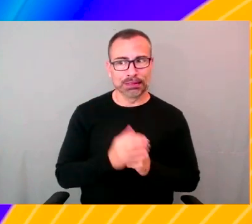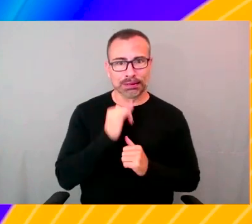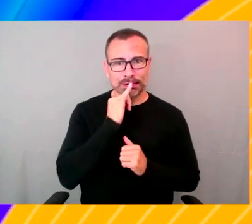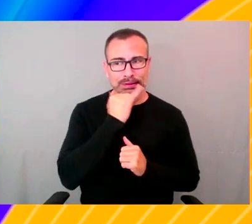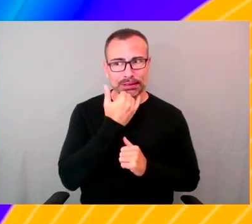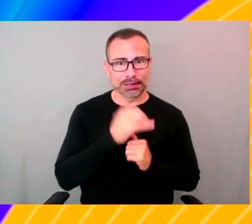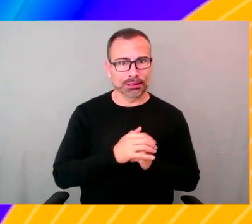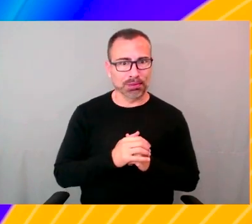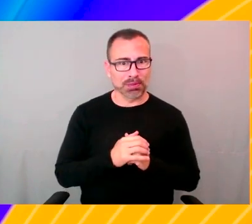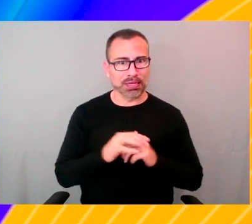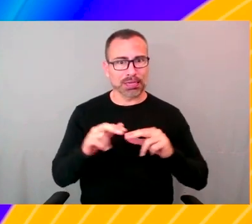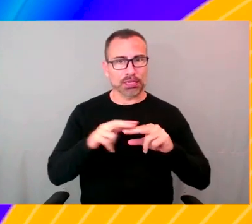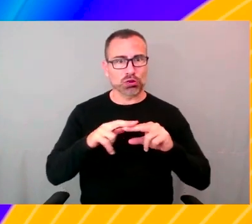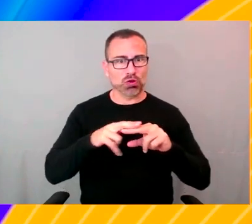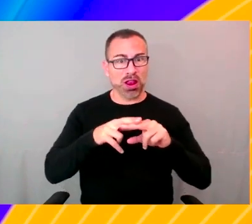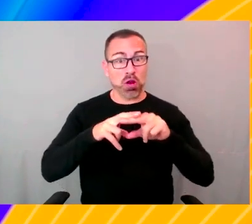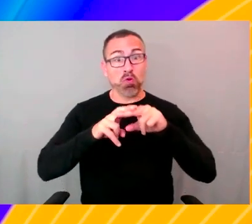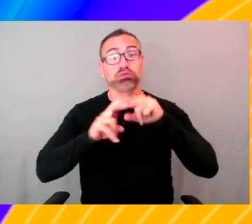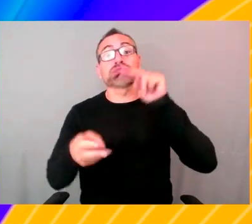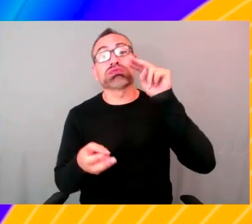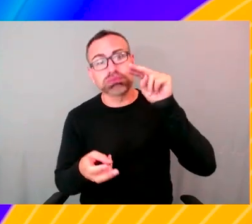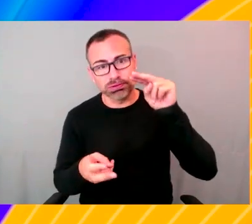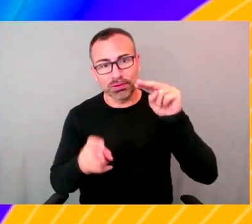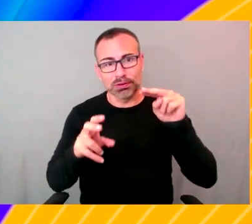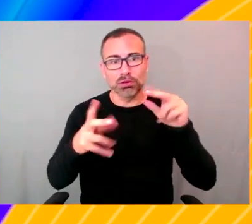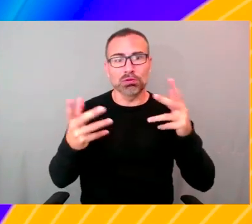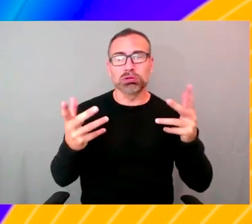or things that maybe could have been